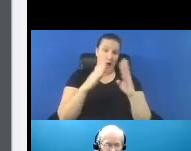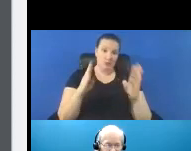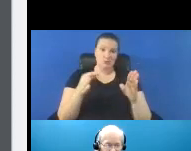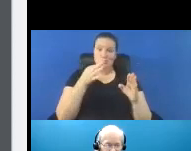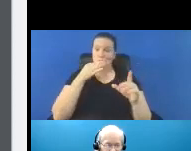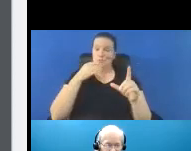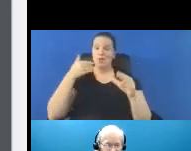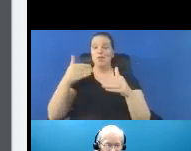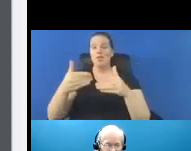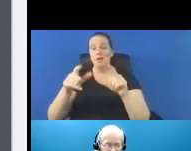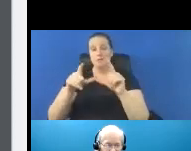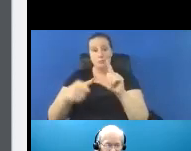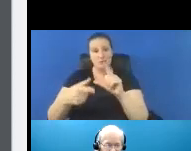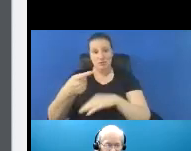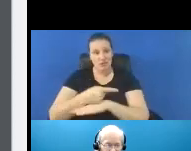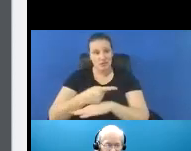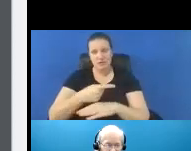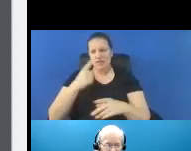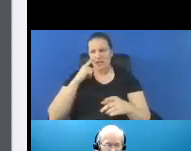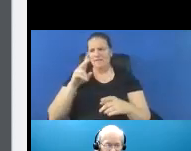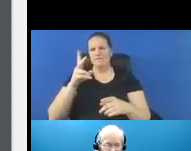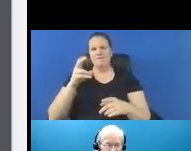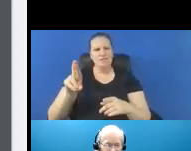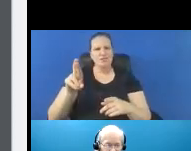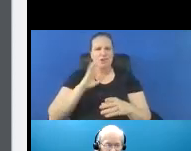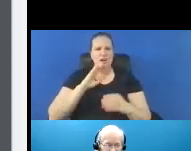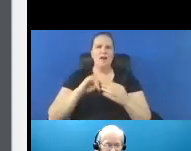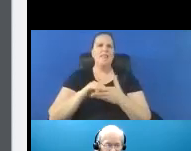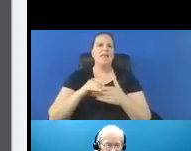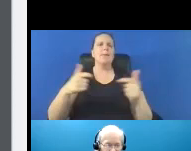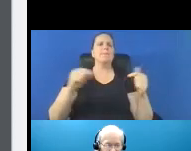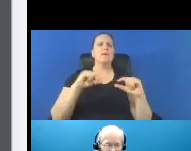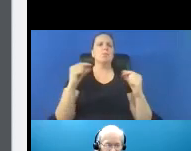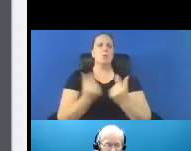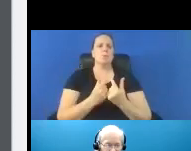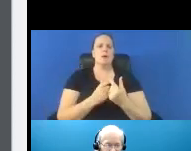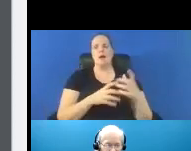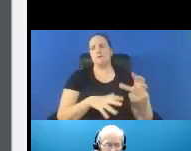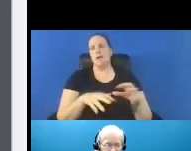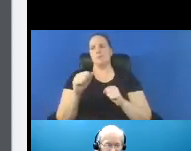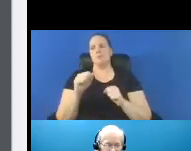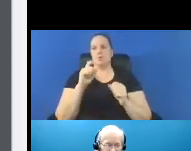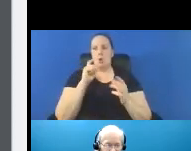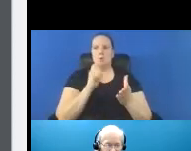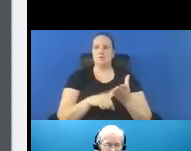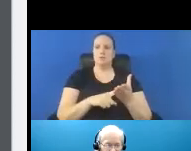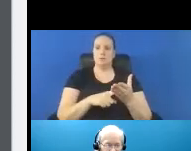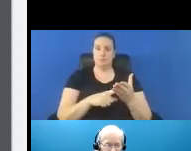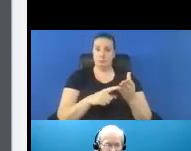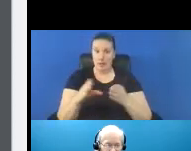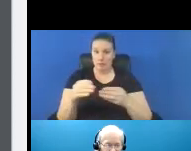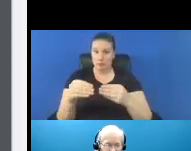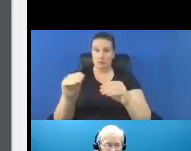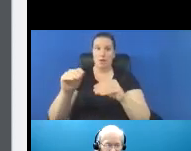dates. I think Victor talked a little bit about that in the bigger group. Adopt a notice of intent to sell